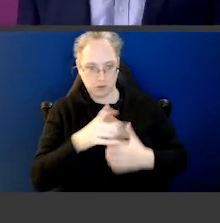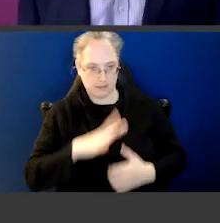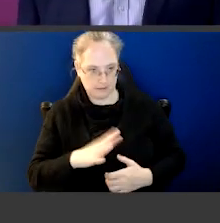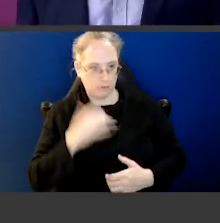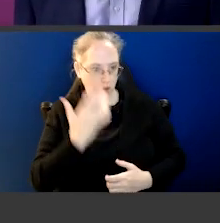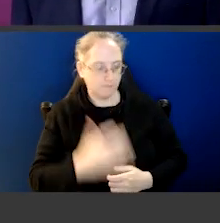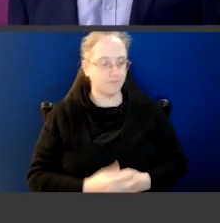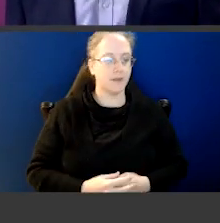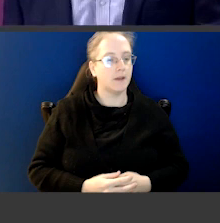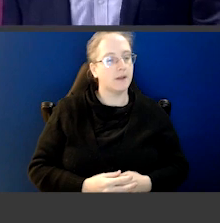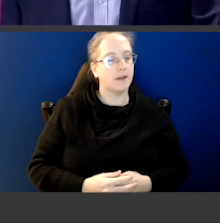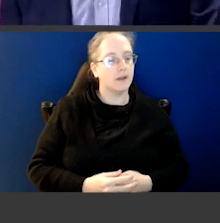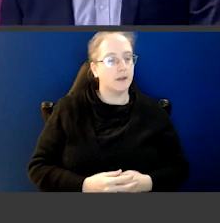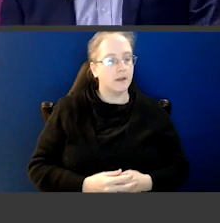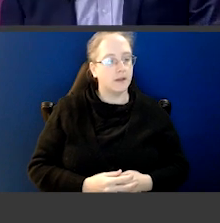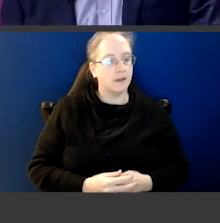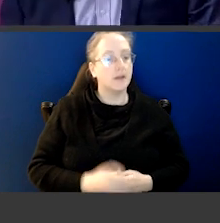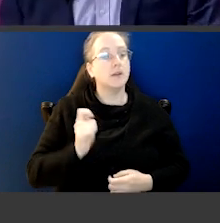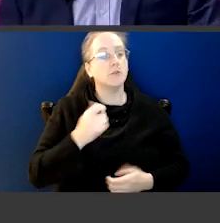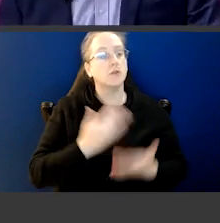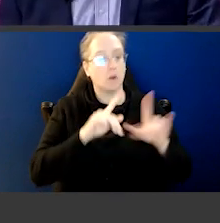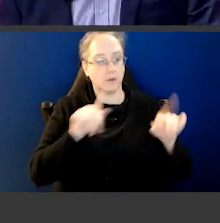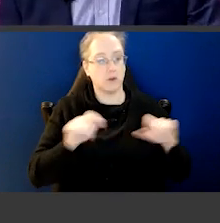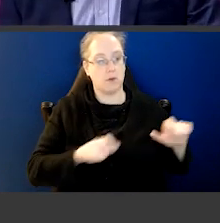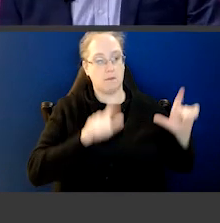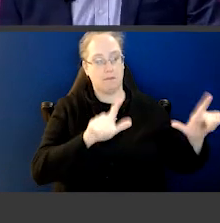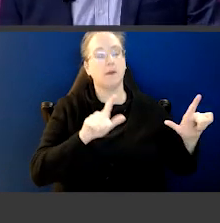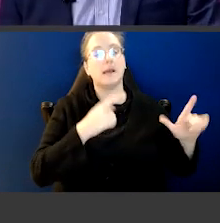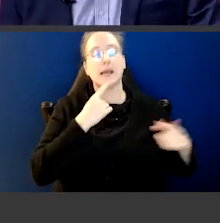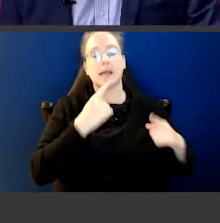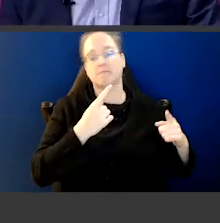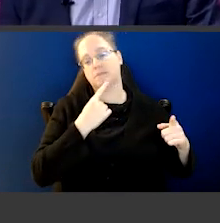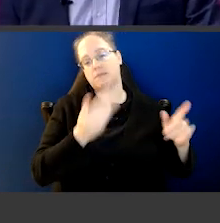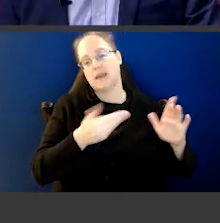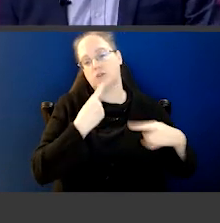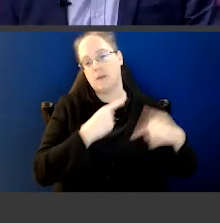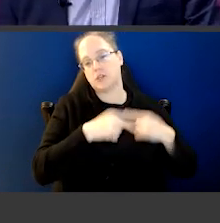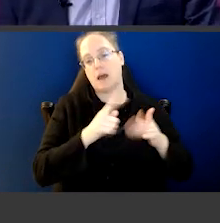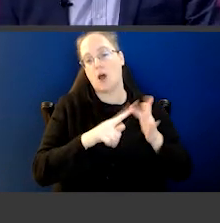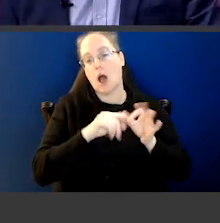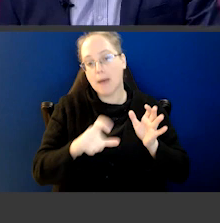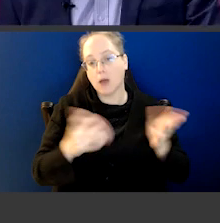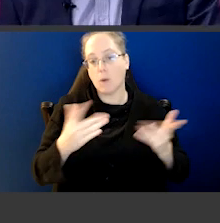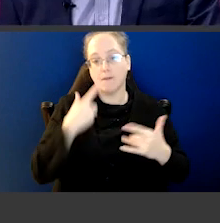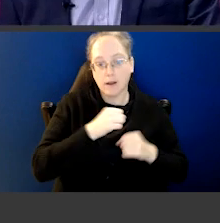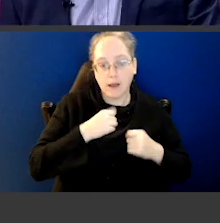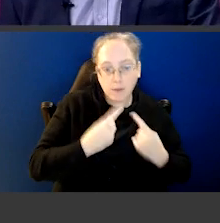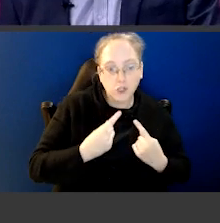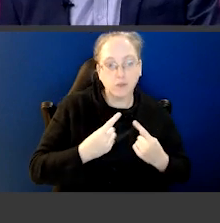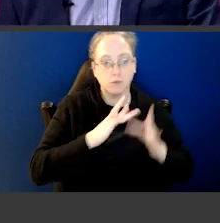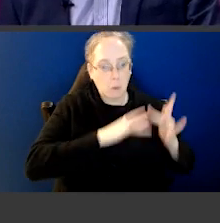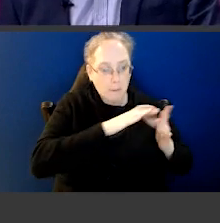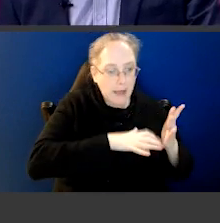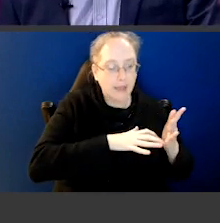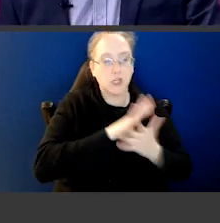also see shortly on your screen a slide which has additional information about IBAC, where to find information, our